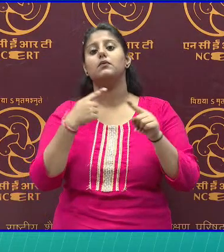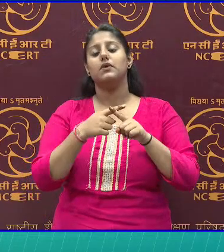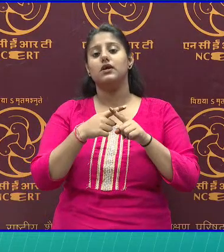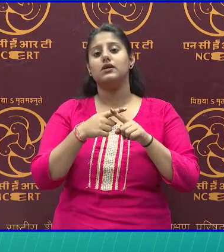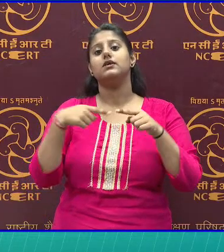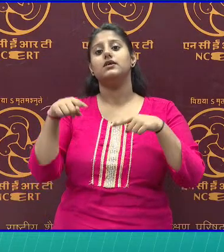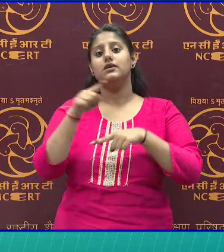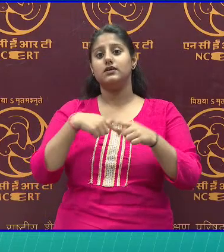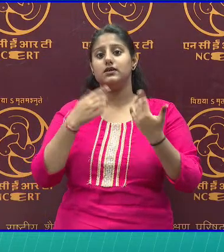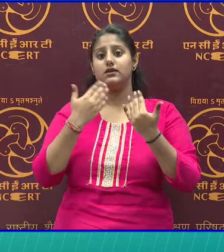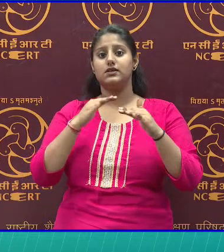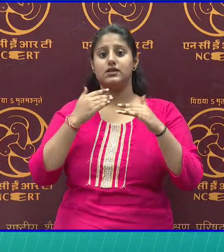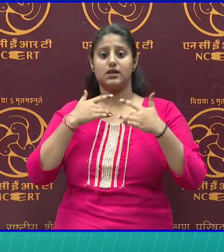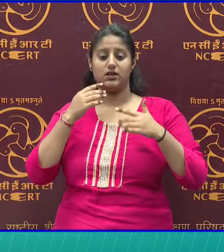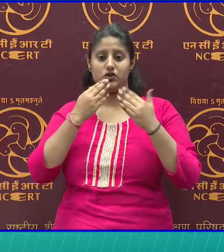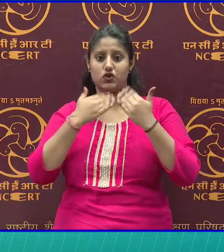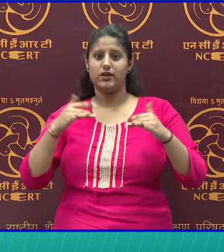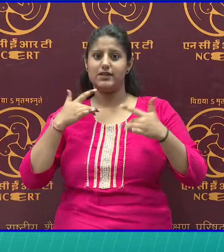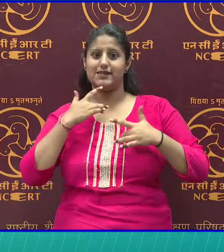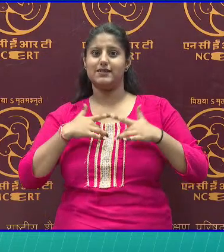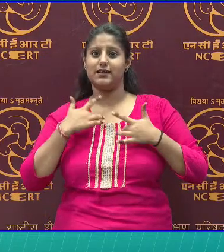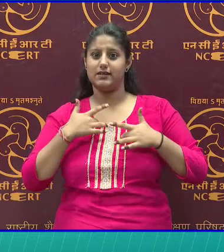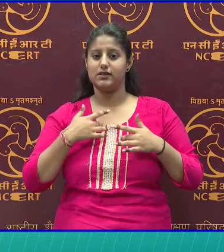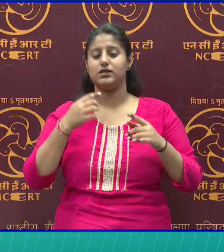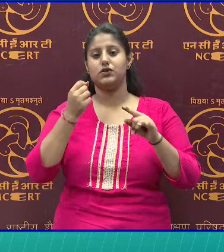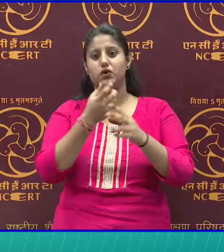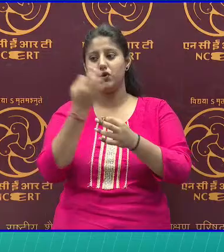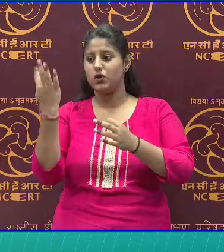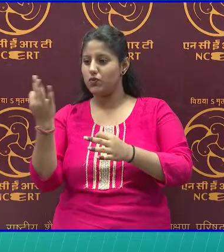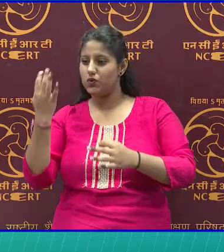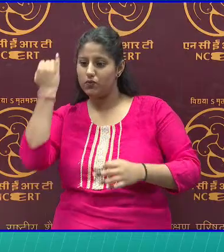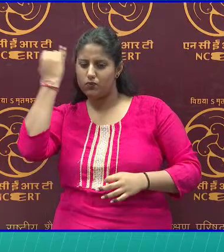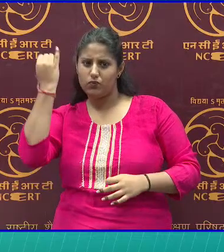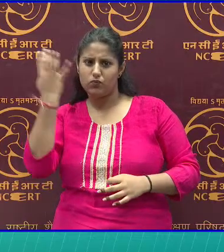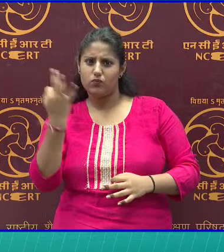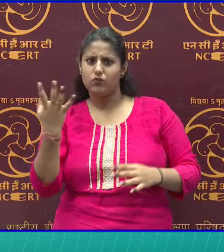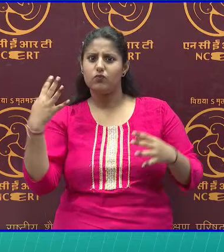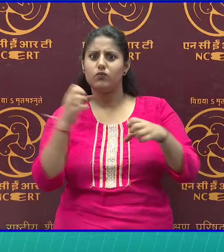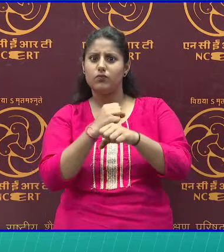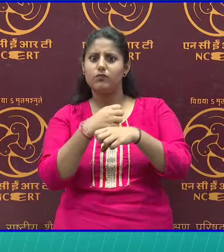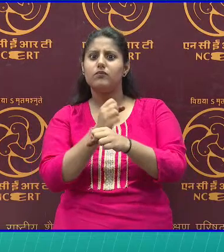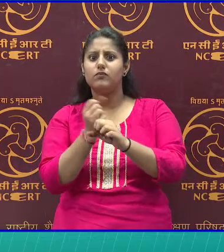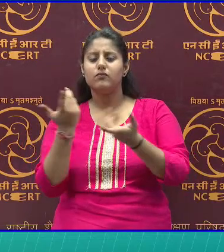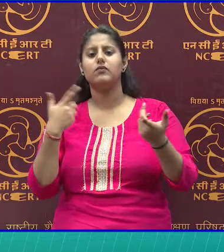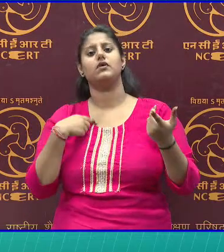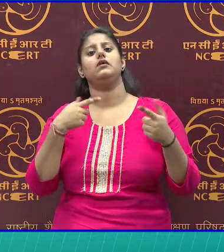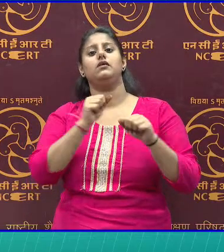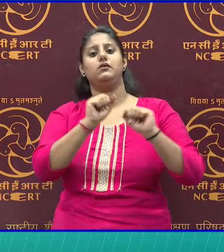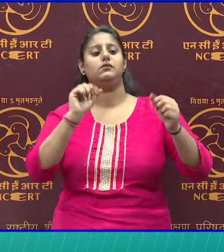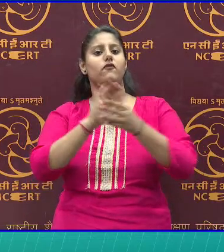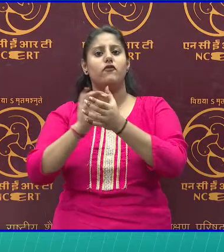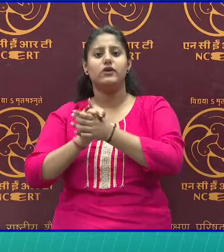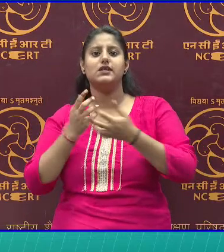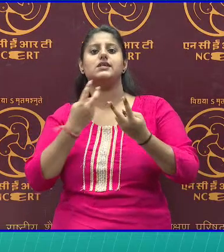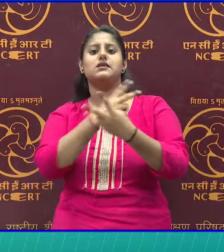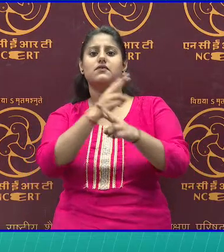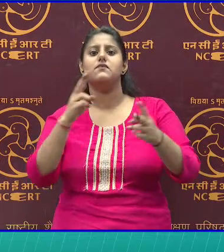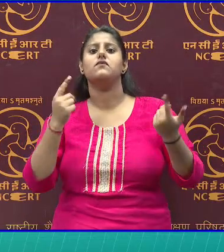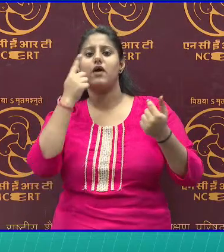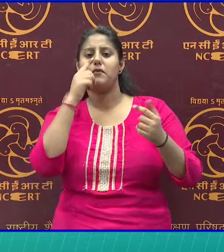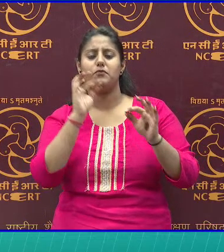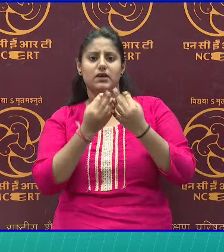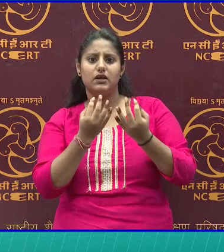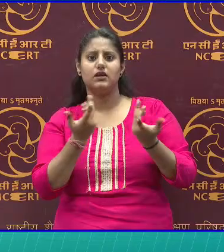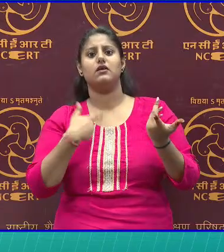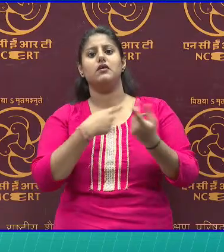exploratory, wherein children are curious to experiment, explore, observe, and coming out with their own inferences. Then the environment to